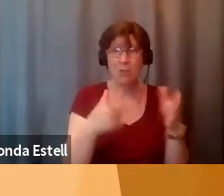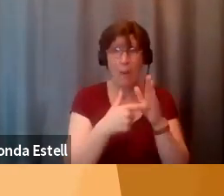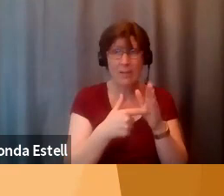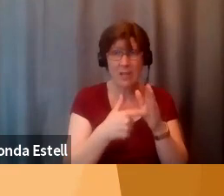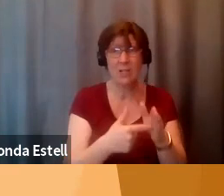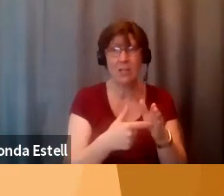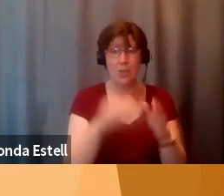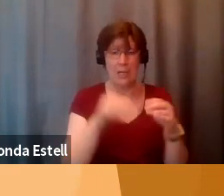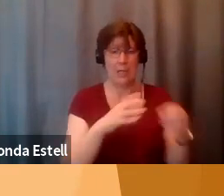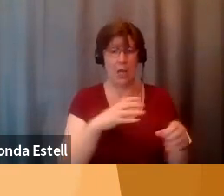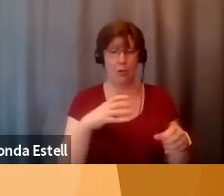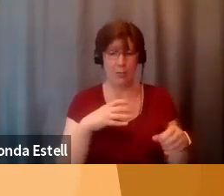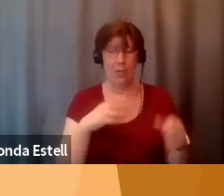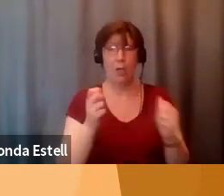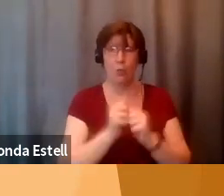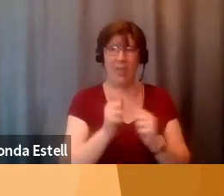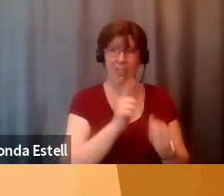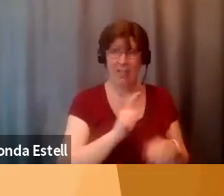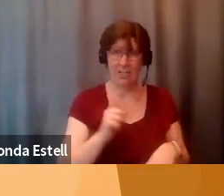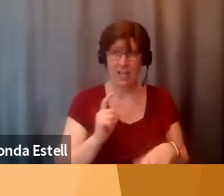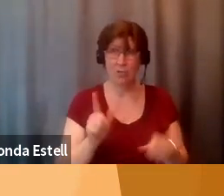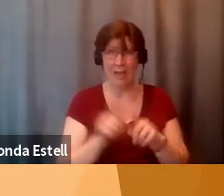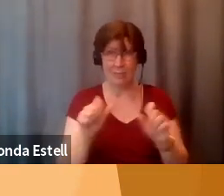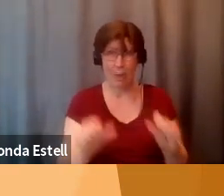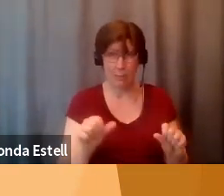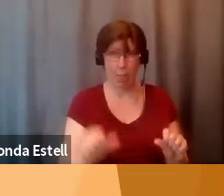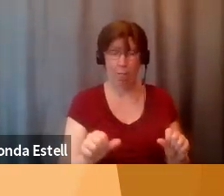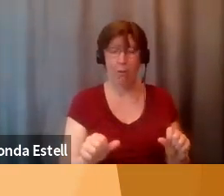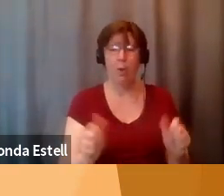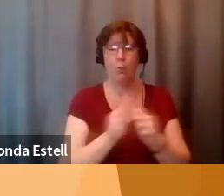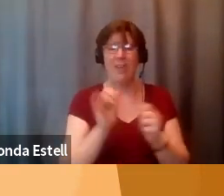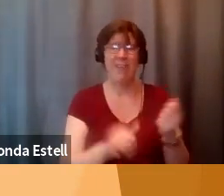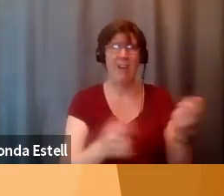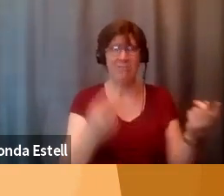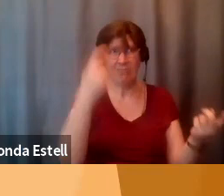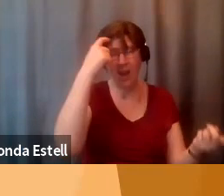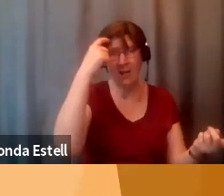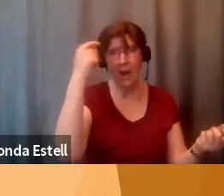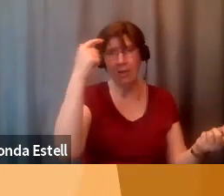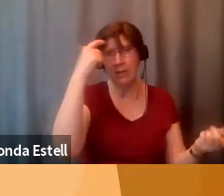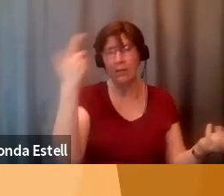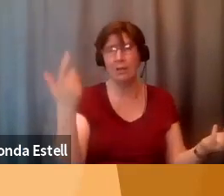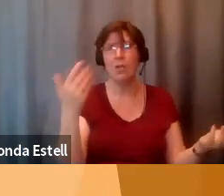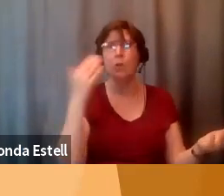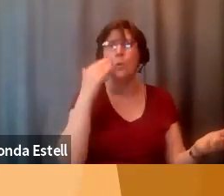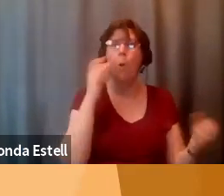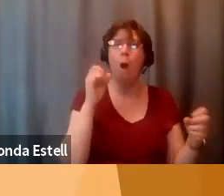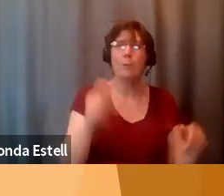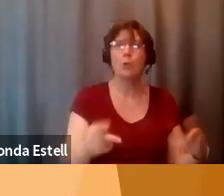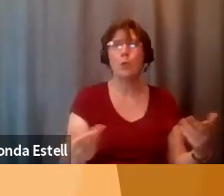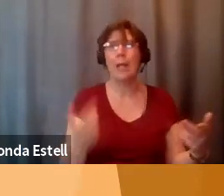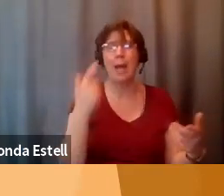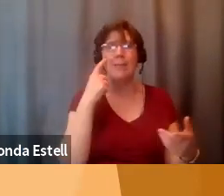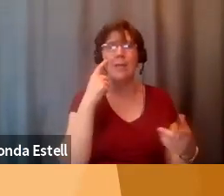in Congress and with legislatures as possible. So with that, I think there's opportunity, I think,